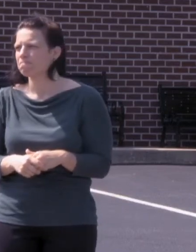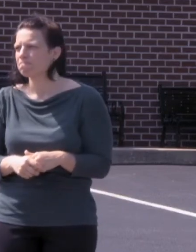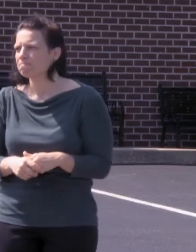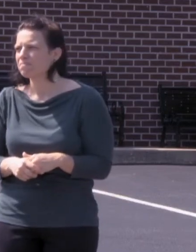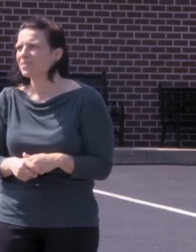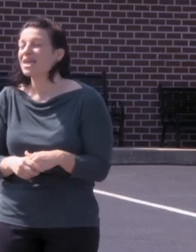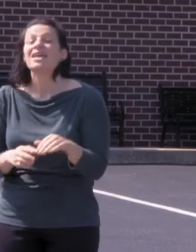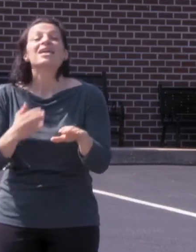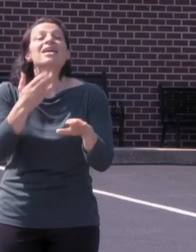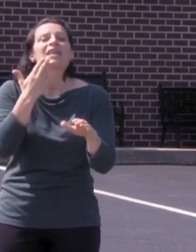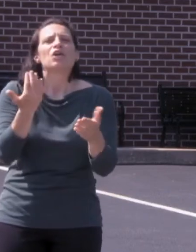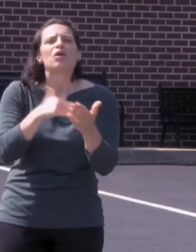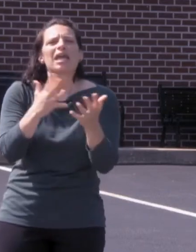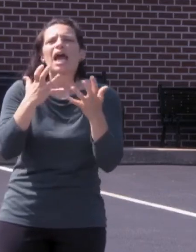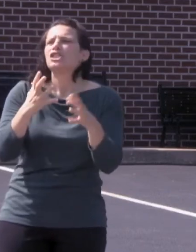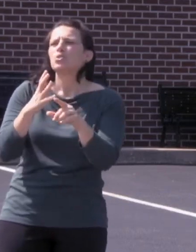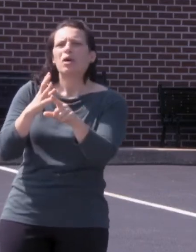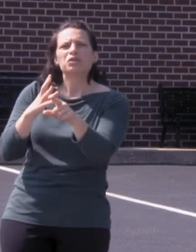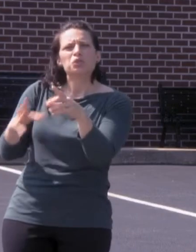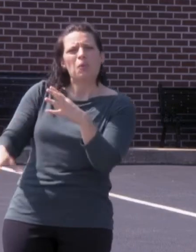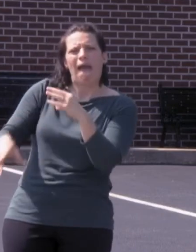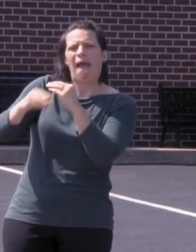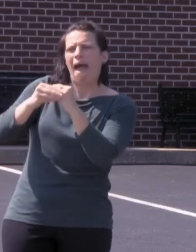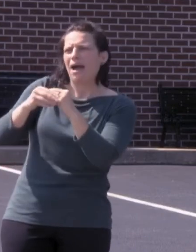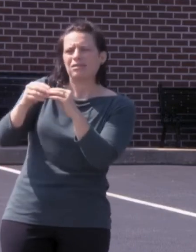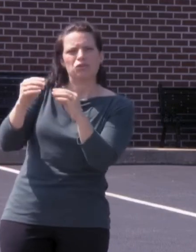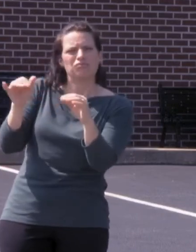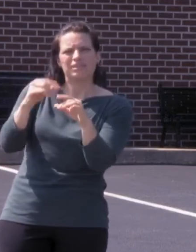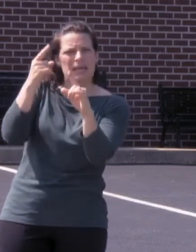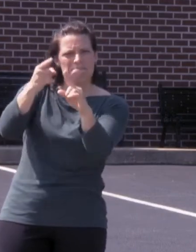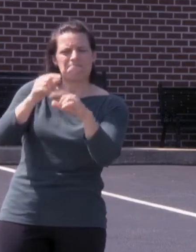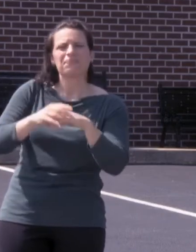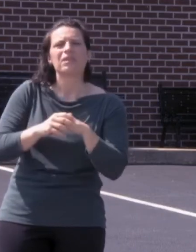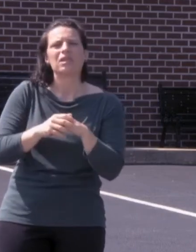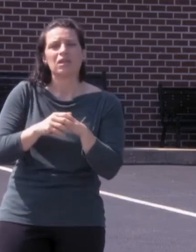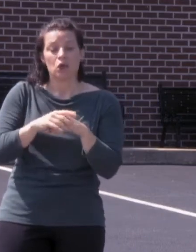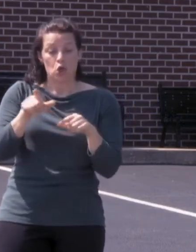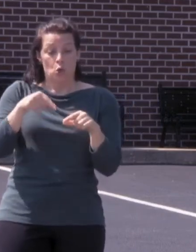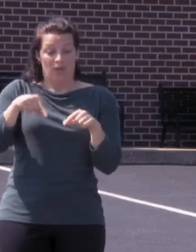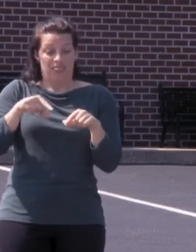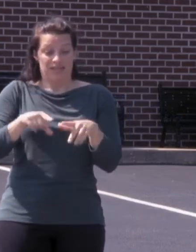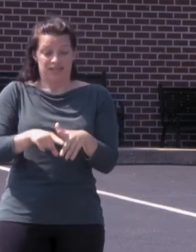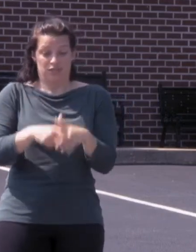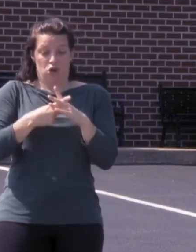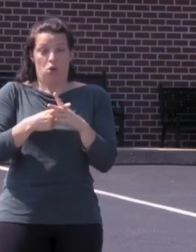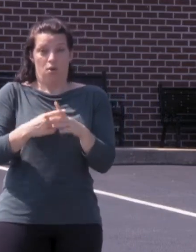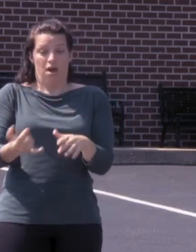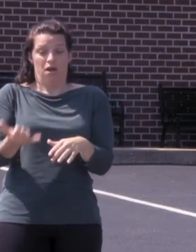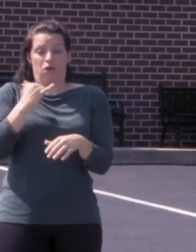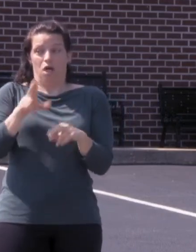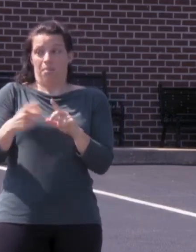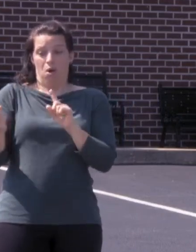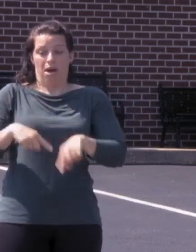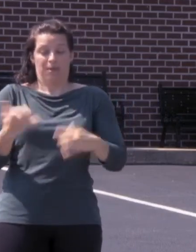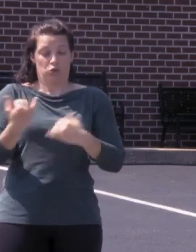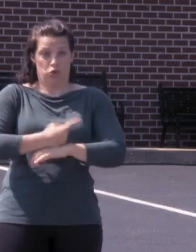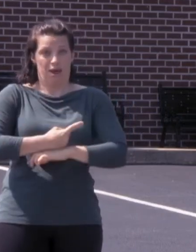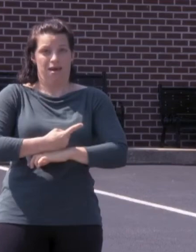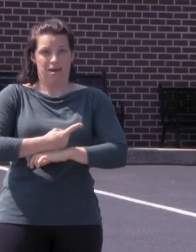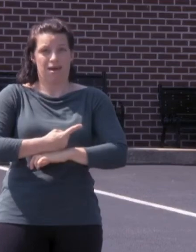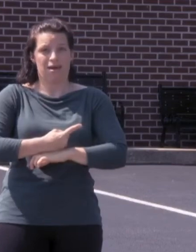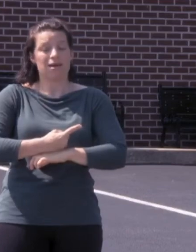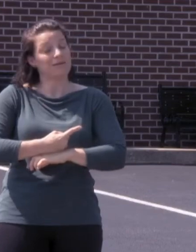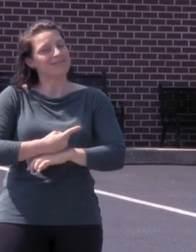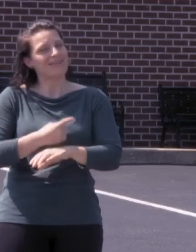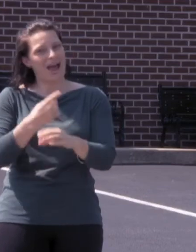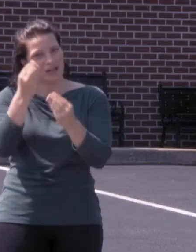Thank you again. I just wanted to kind of speak to the same point. When this took effect, when I got the call about coming here today, and I